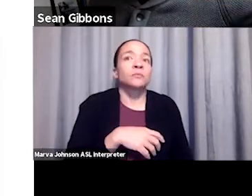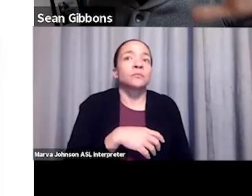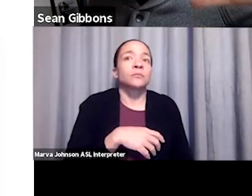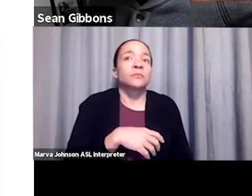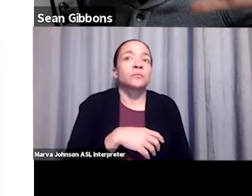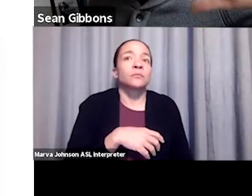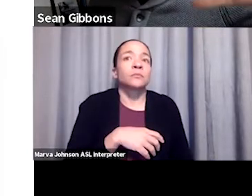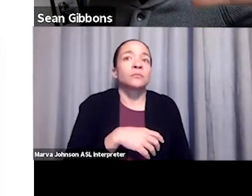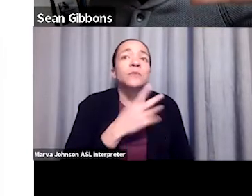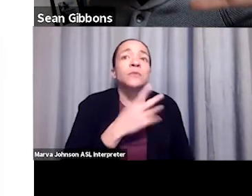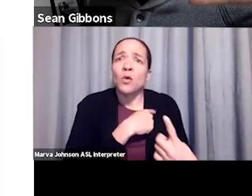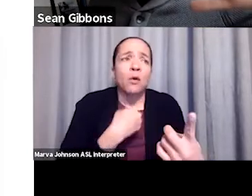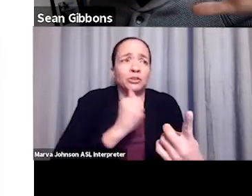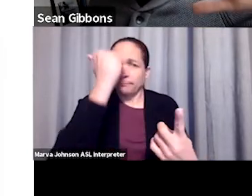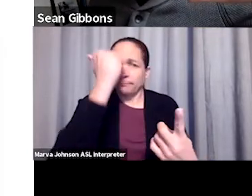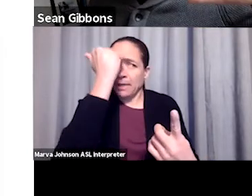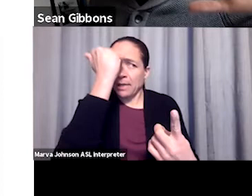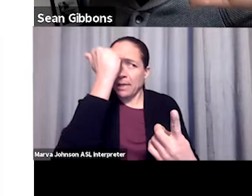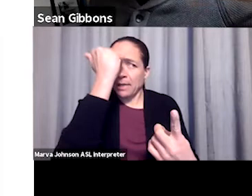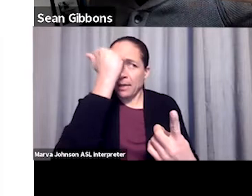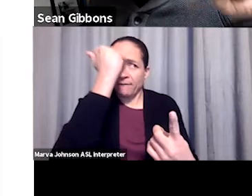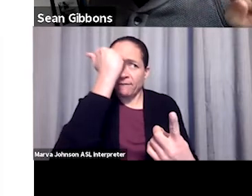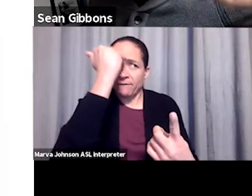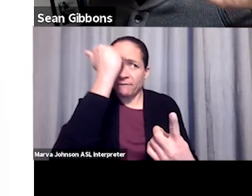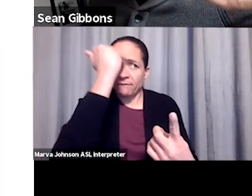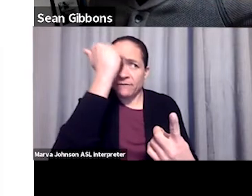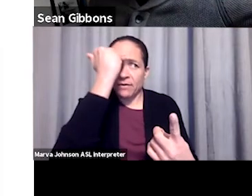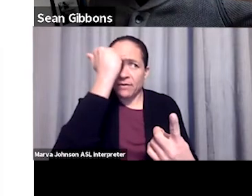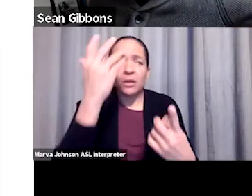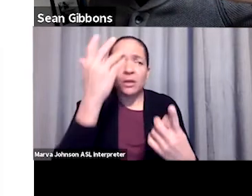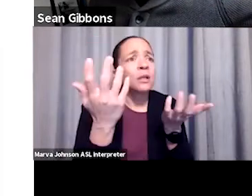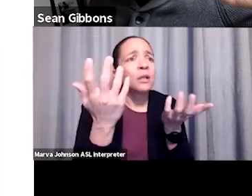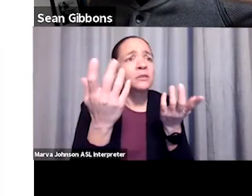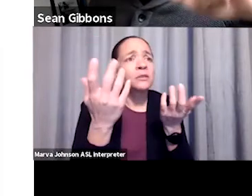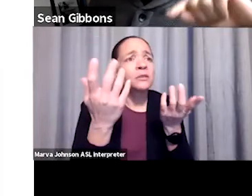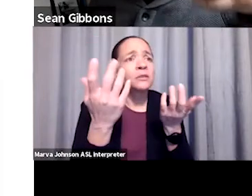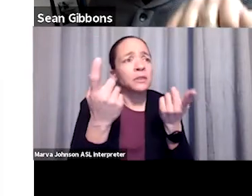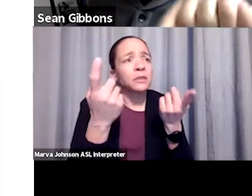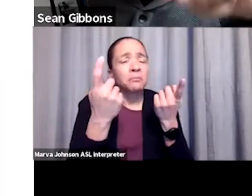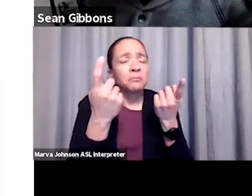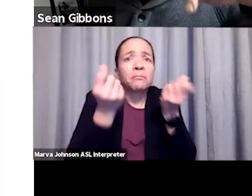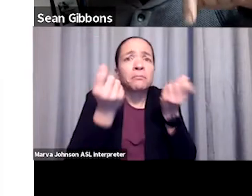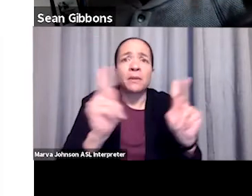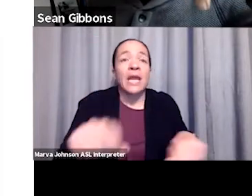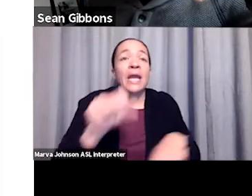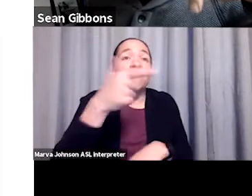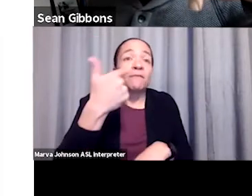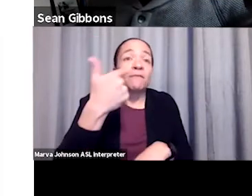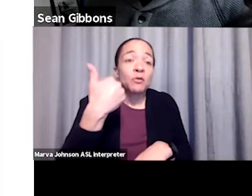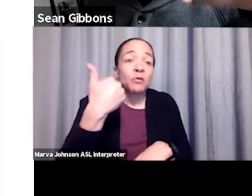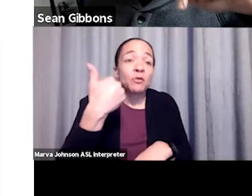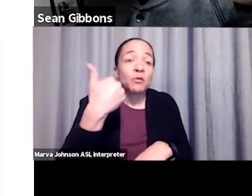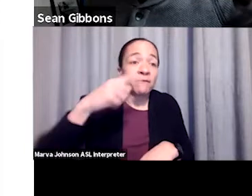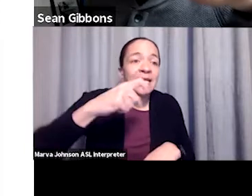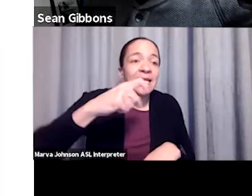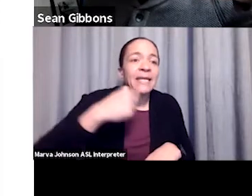being accessible to as many folks as we can. So if you have need, there is a closed caption button down at the bottom of your screen, or at least that's where it is